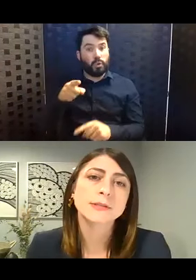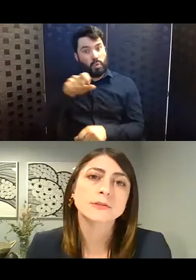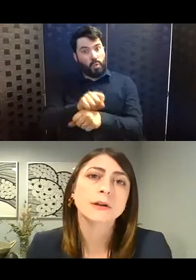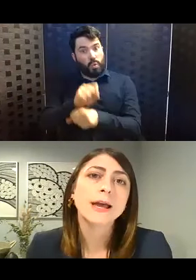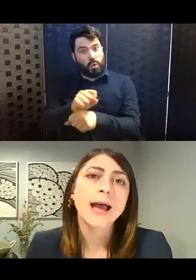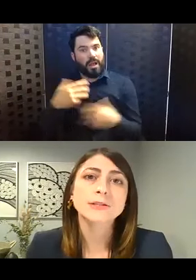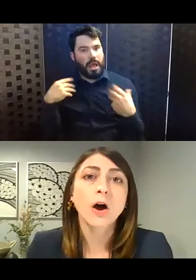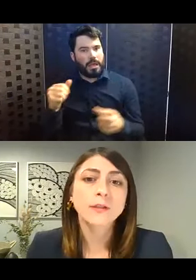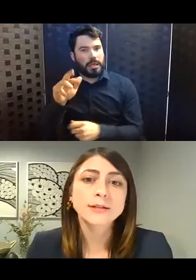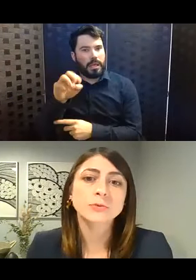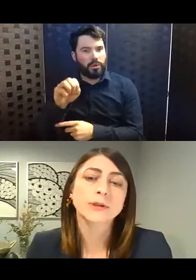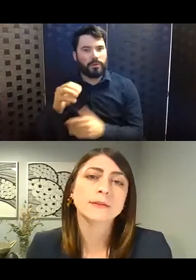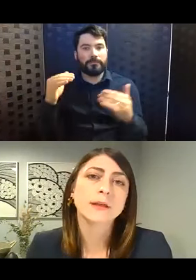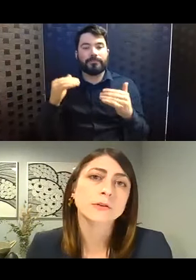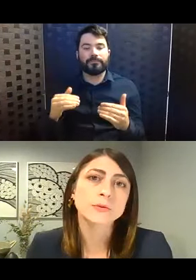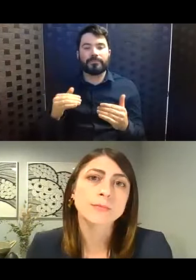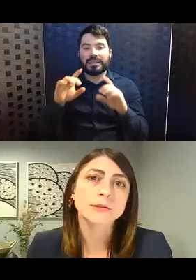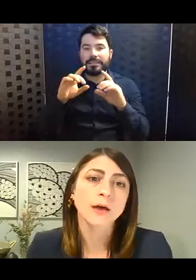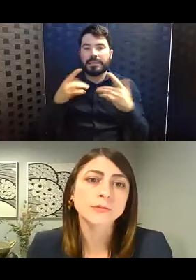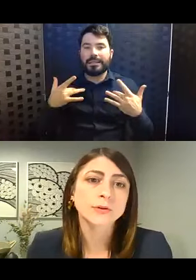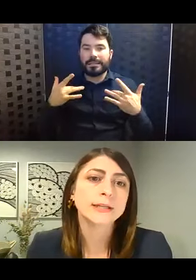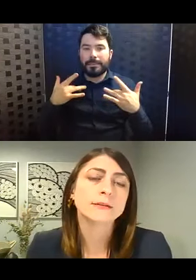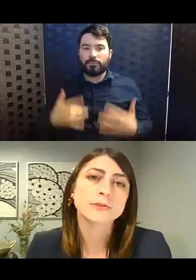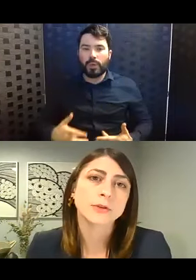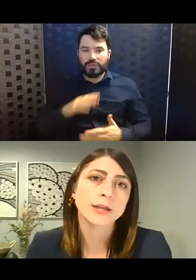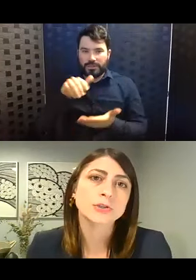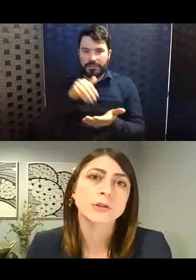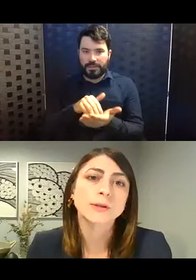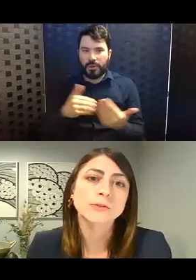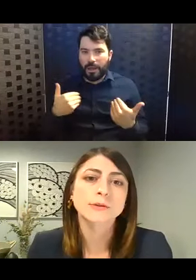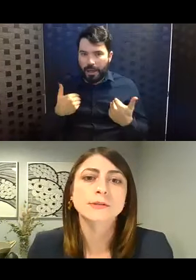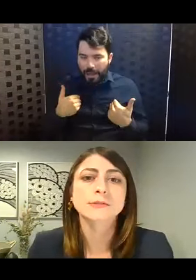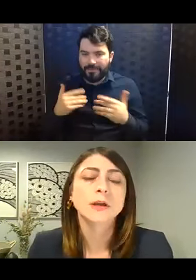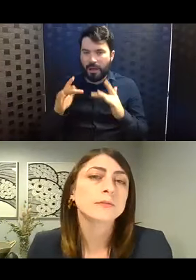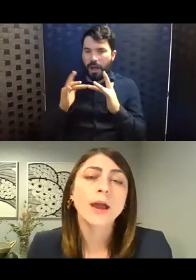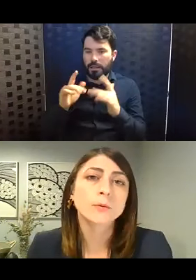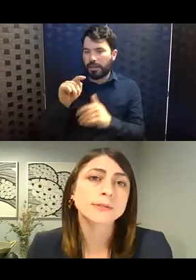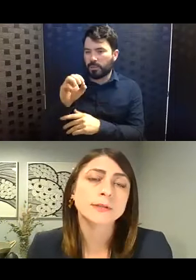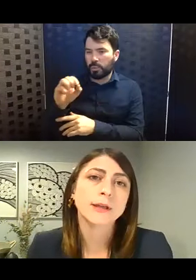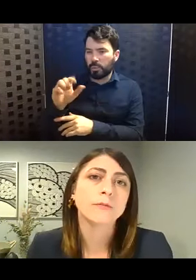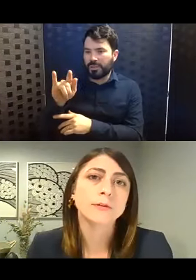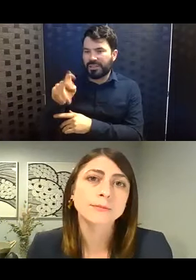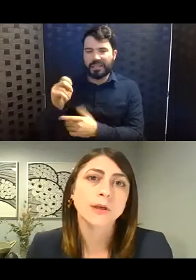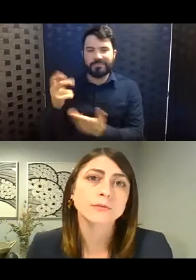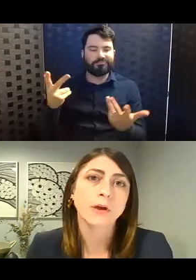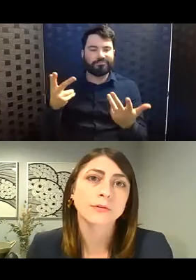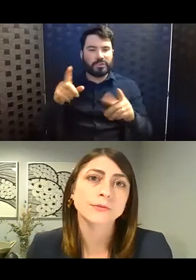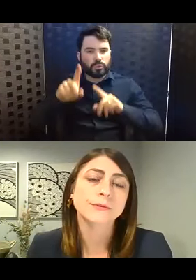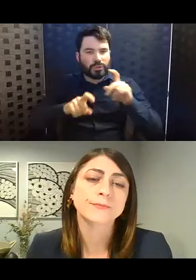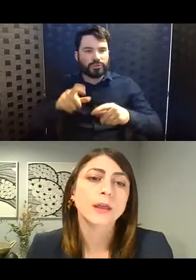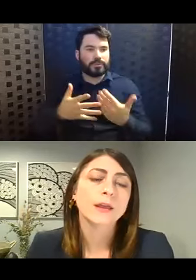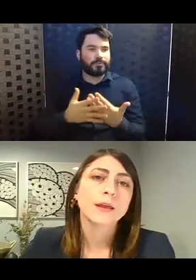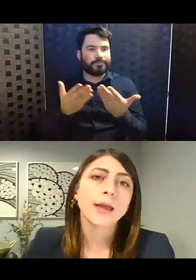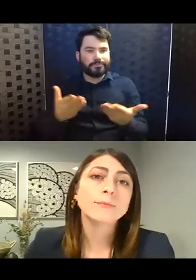Depression Center has an online toolkit that includes mental health screening, education, and resources for anyone seeking help for themselves or